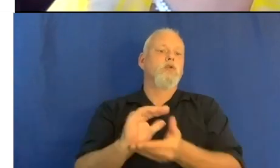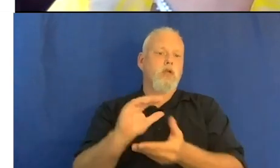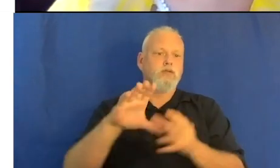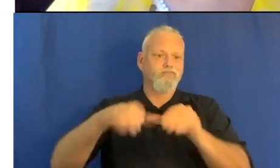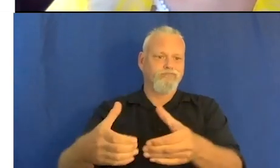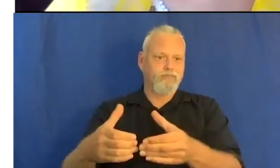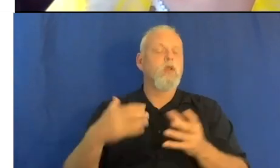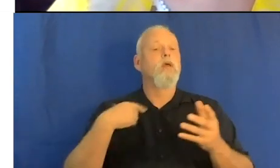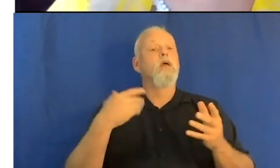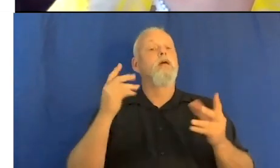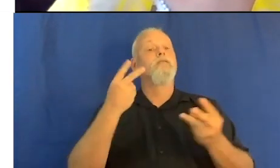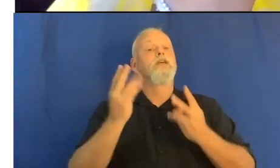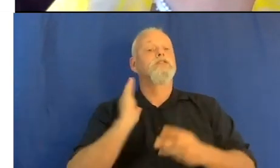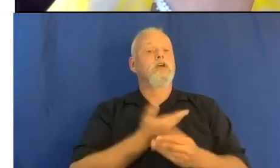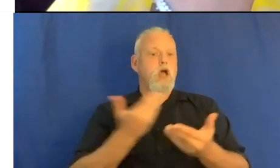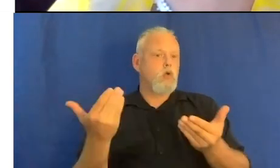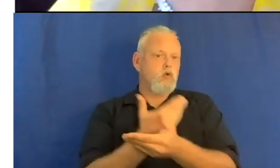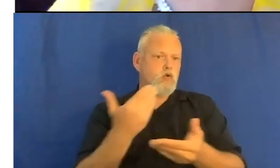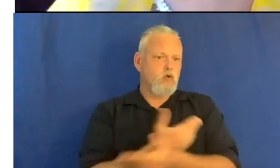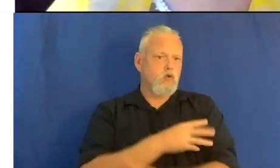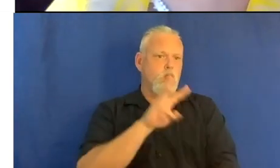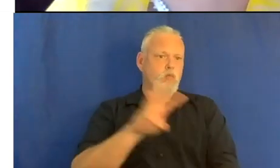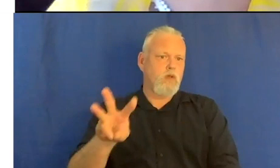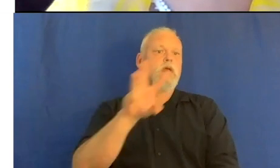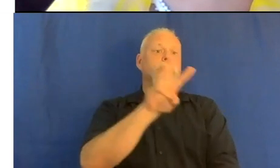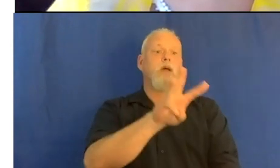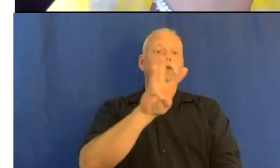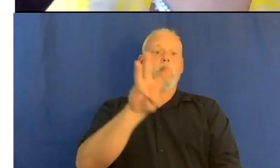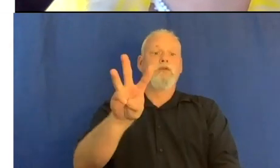our brand new website at